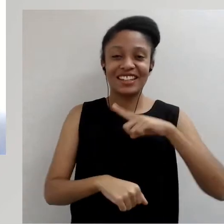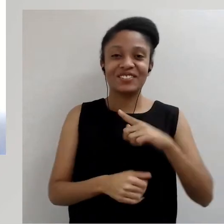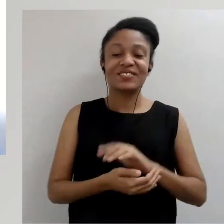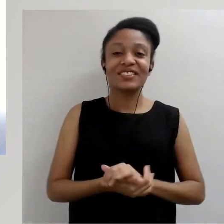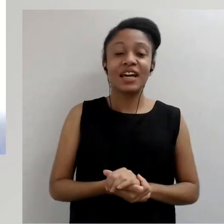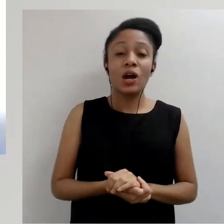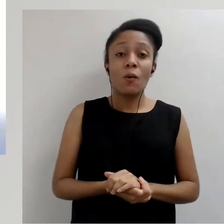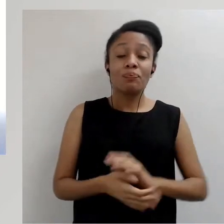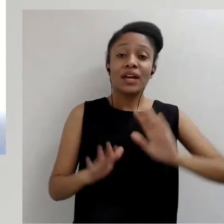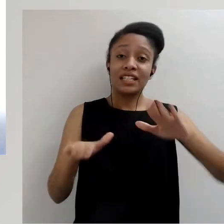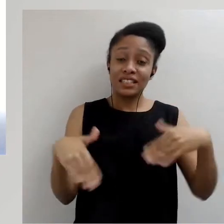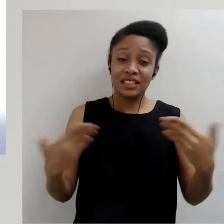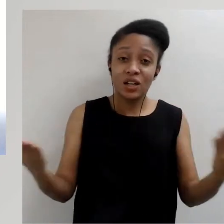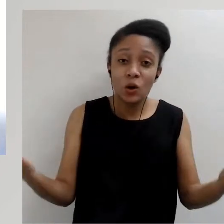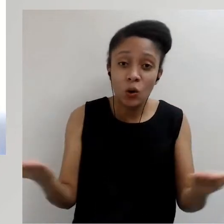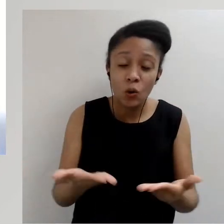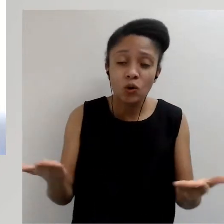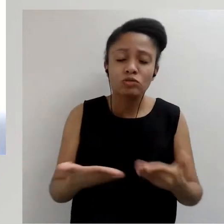So today